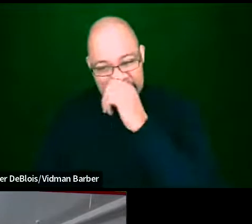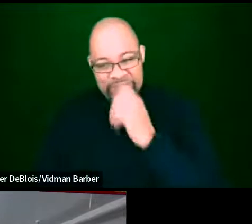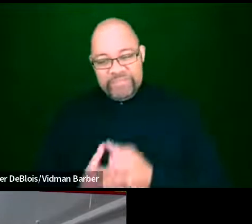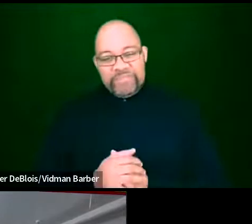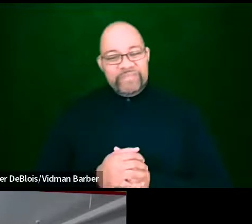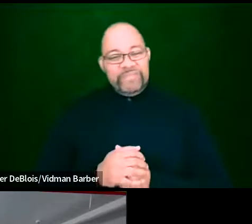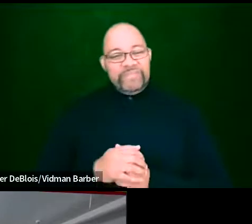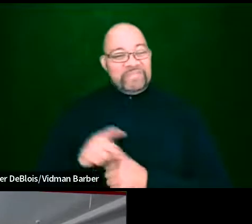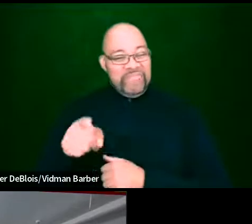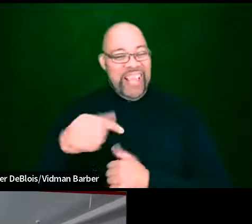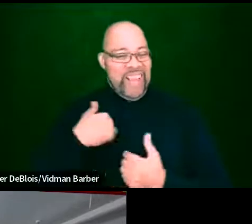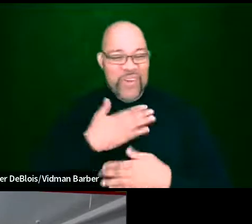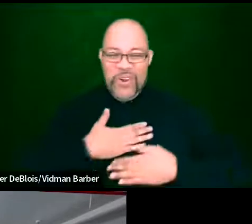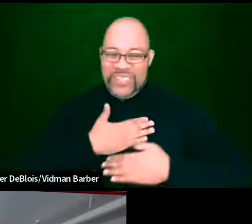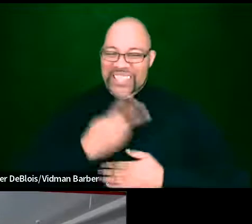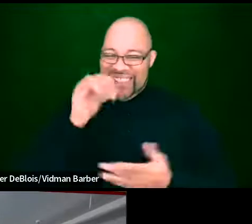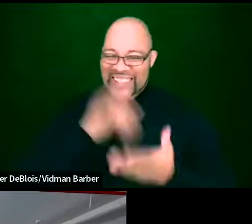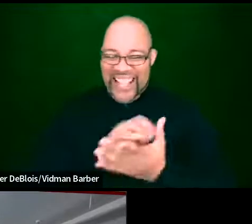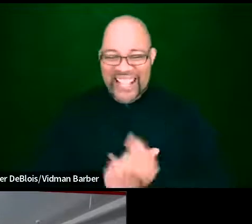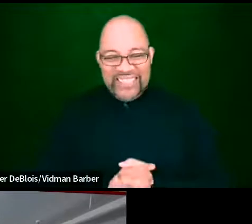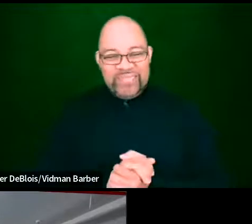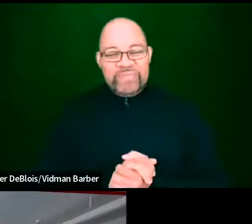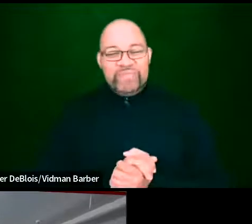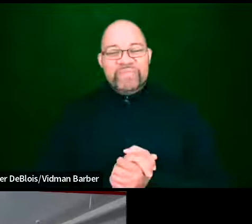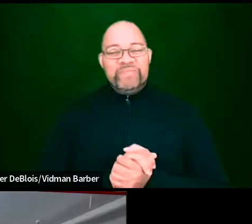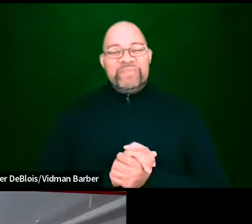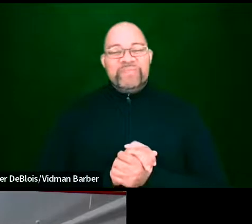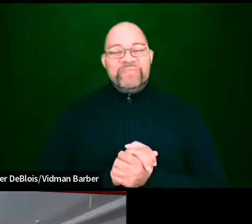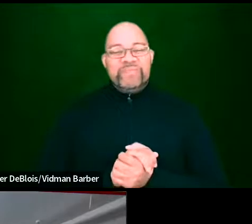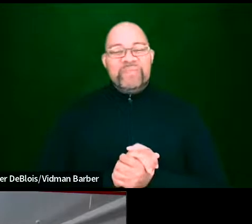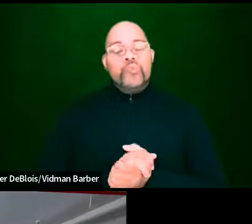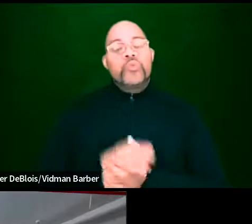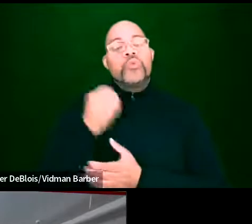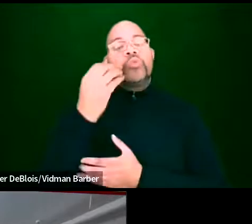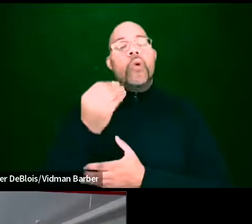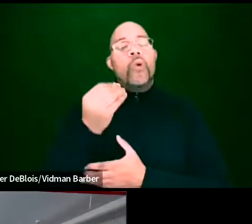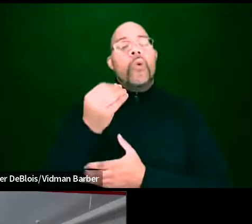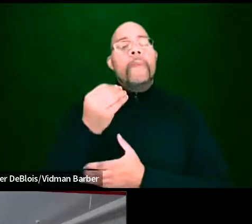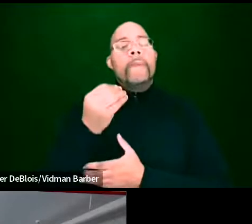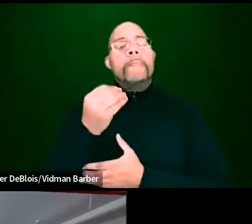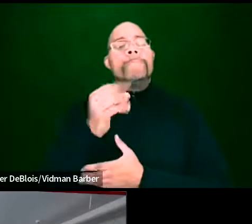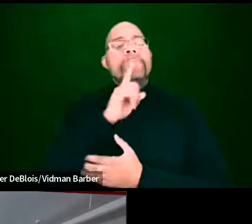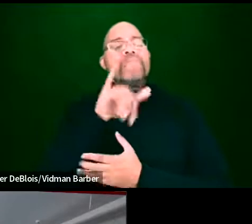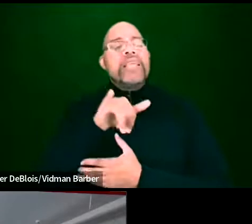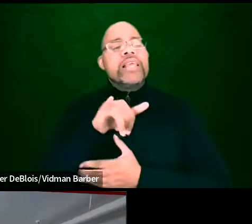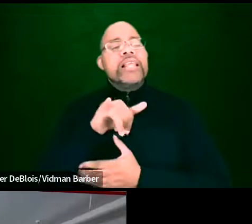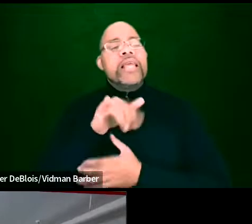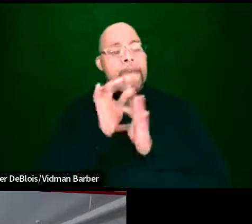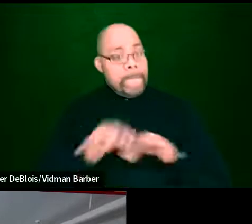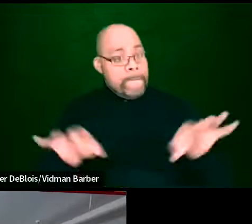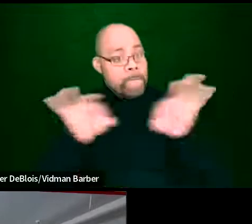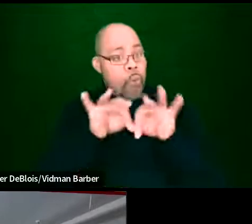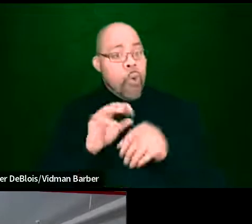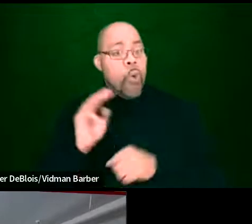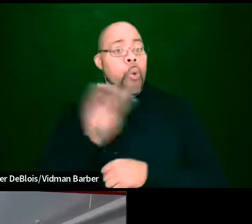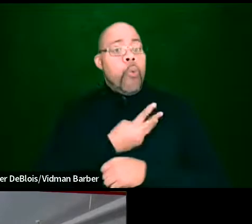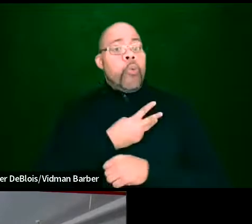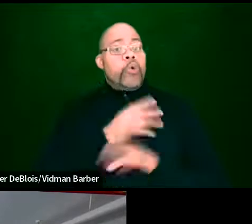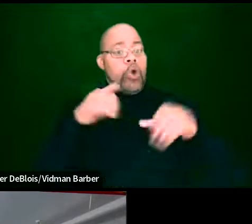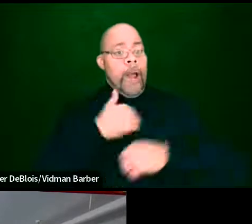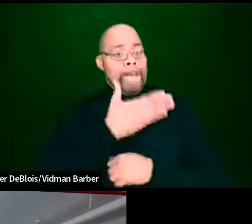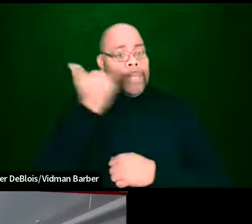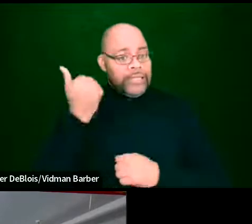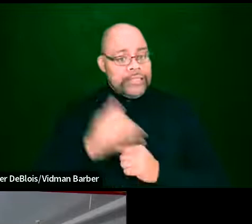Y'all having a good time. I see that. um, and so, it's really, really important that we do our